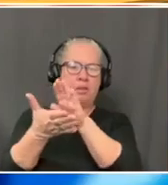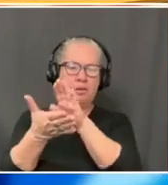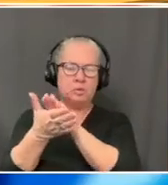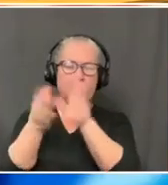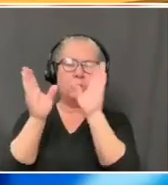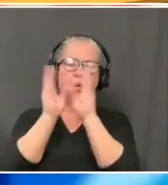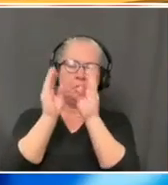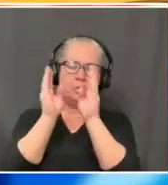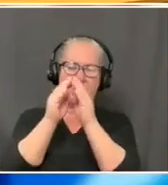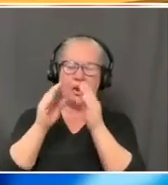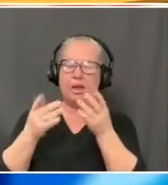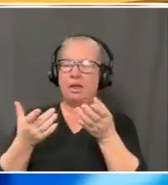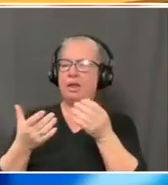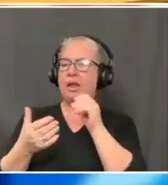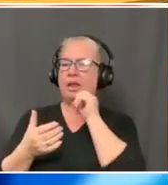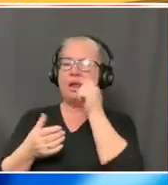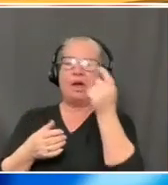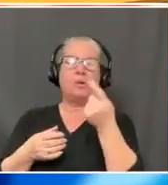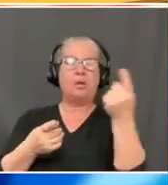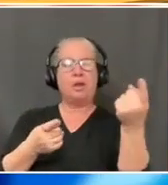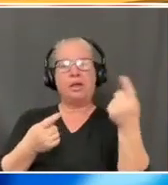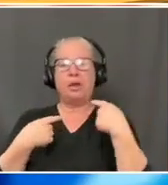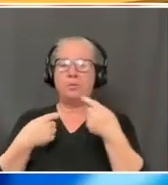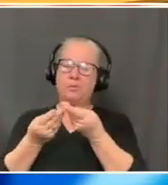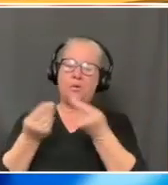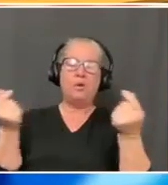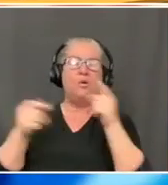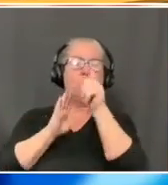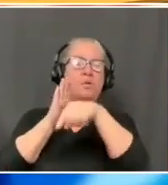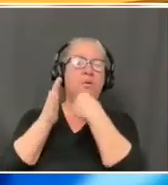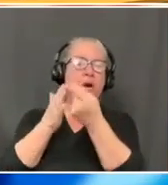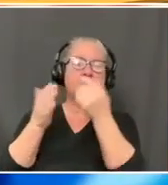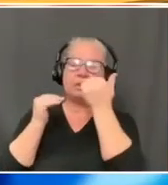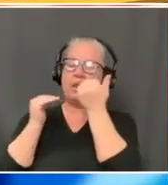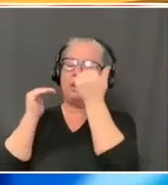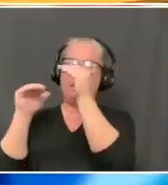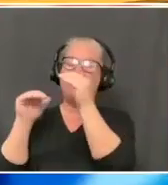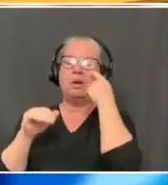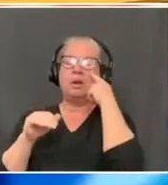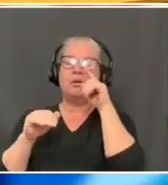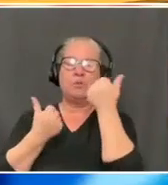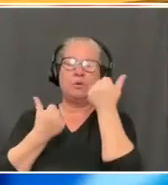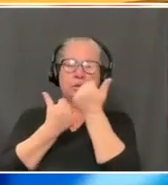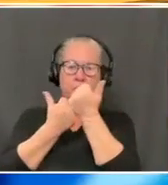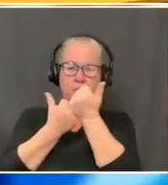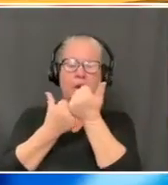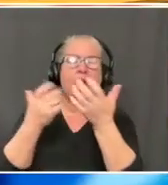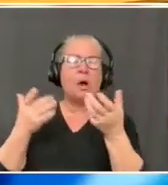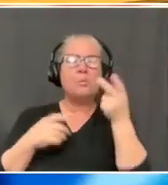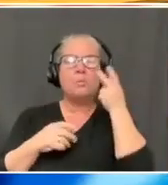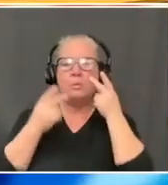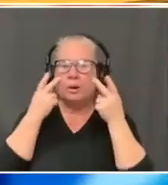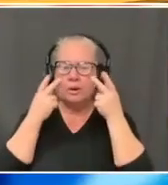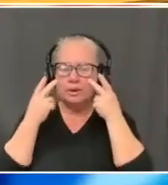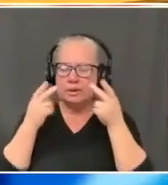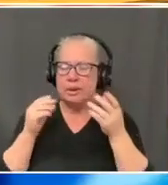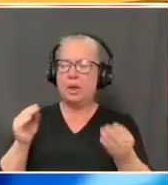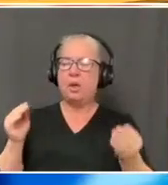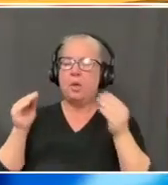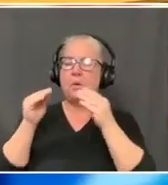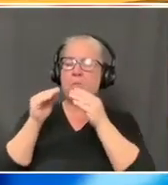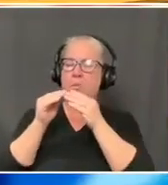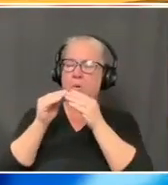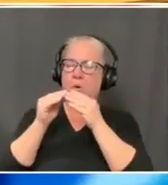for a few hours and being very limited in what you can do to support. So I would like to see more of a breakdown of